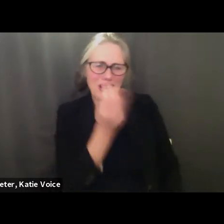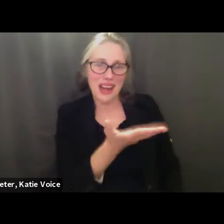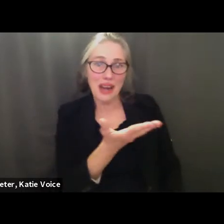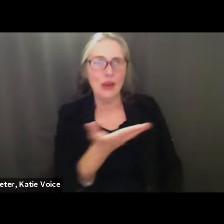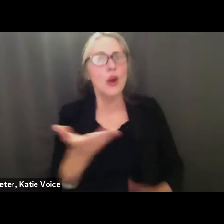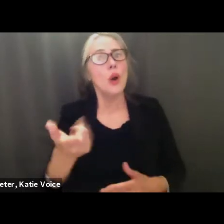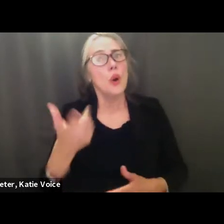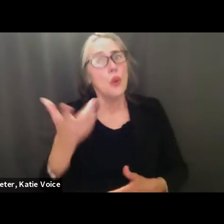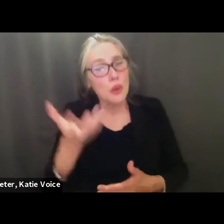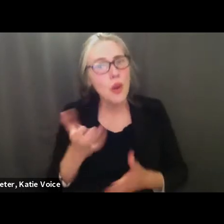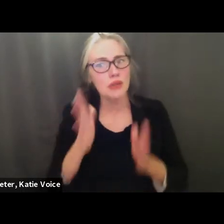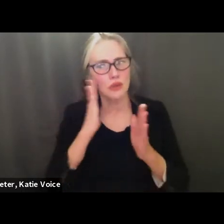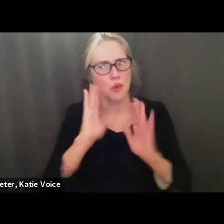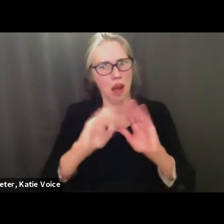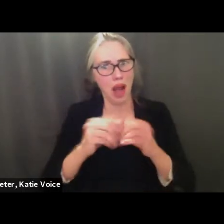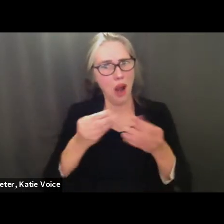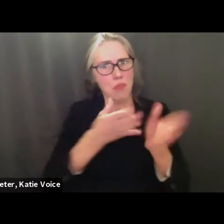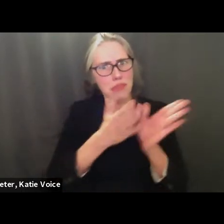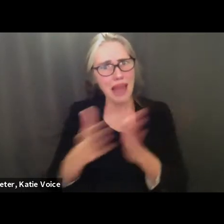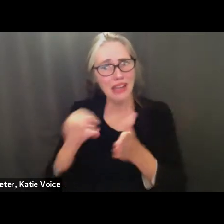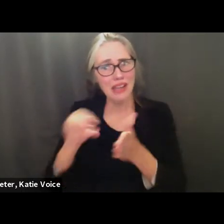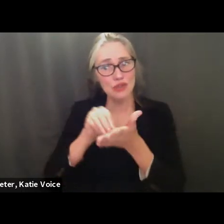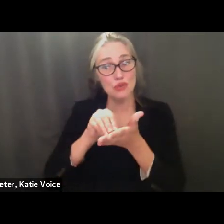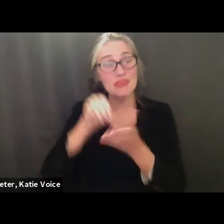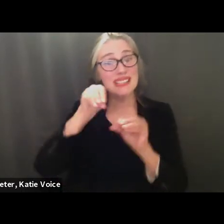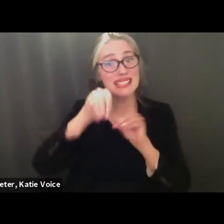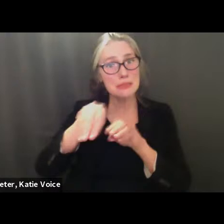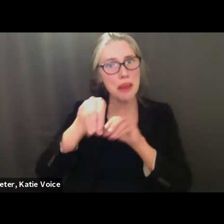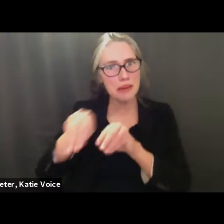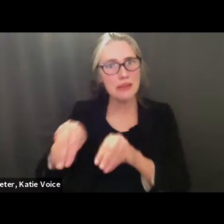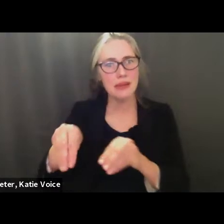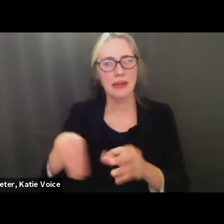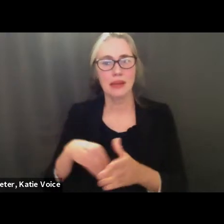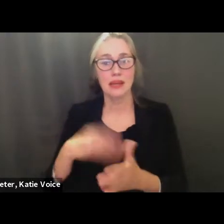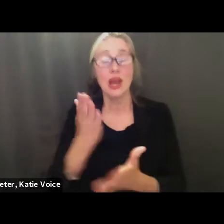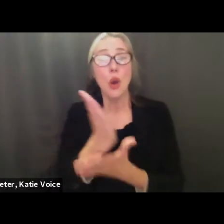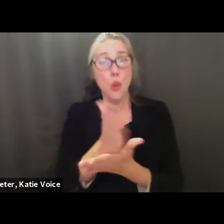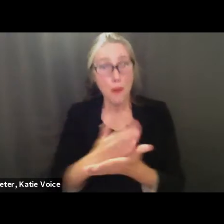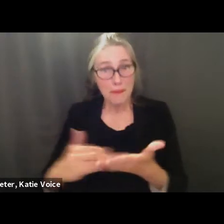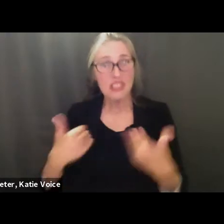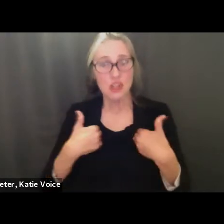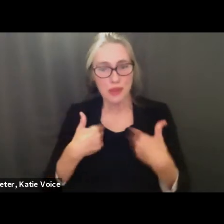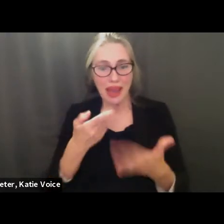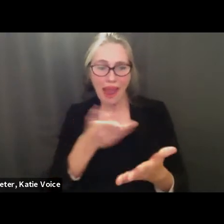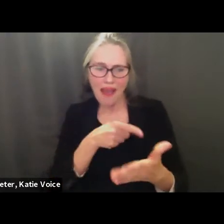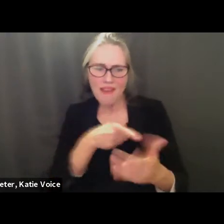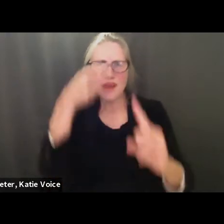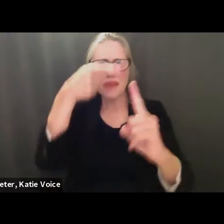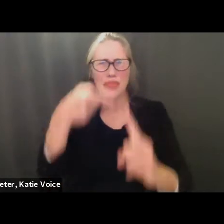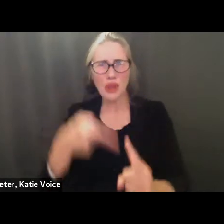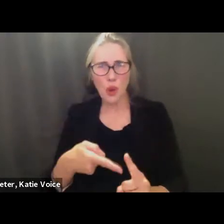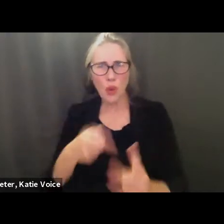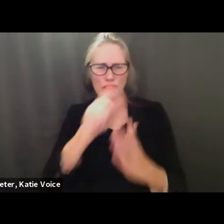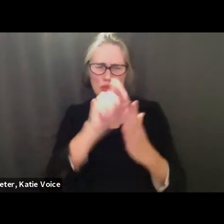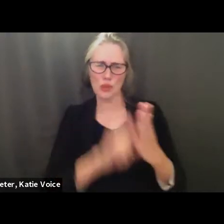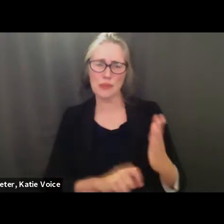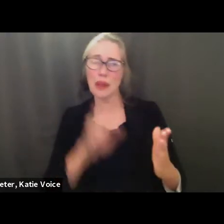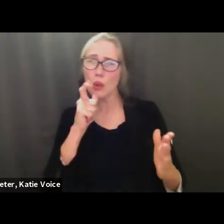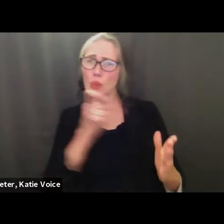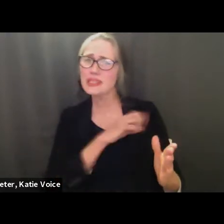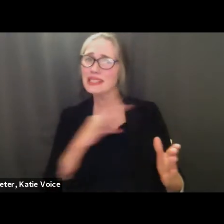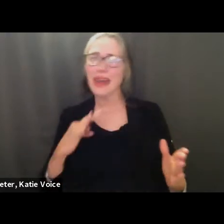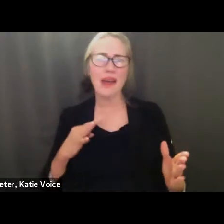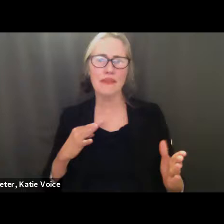it. And so we have gotten a budget, but also the goals of the budget were all written up by staff, and they're really